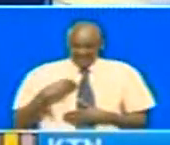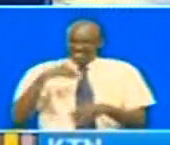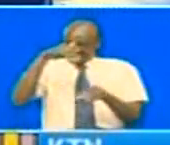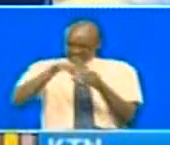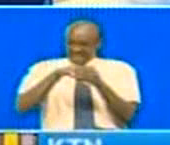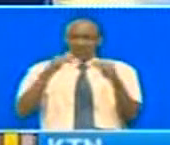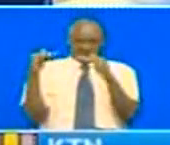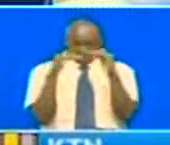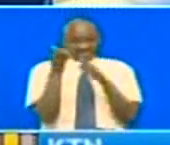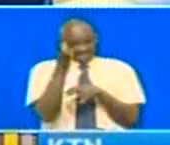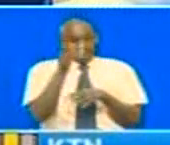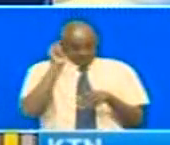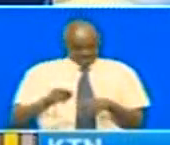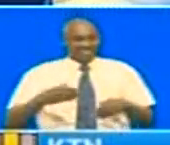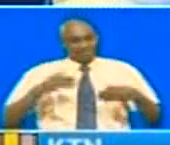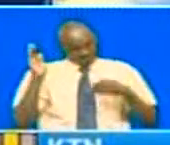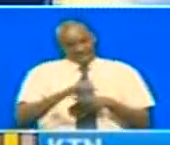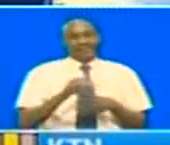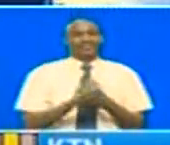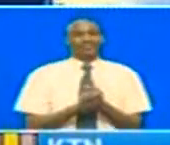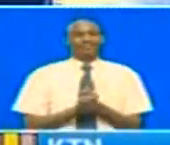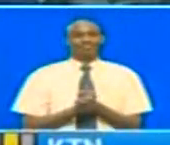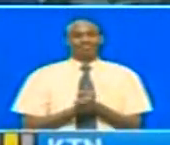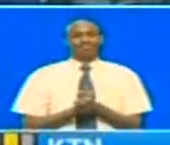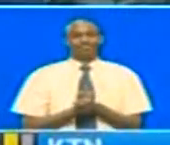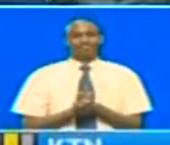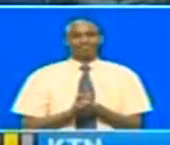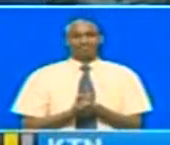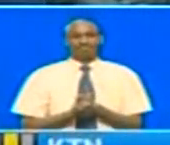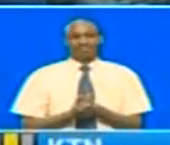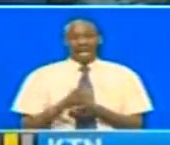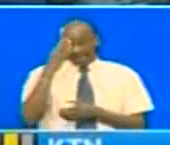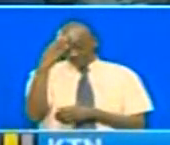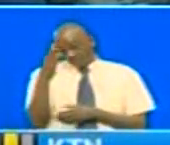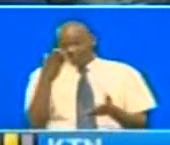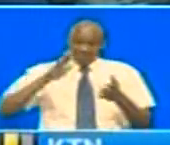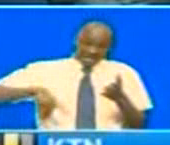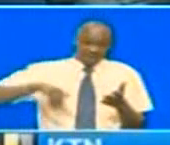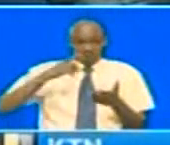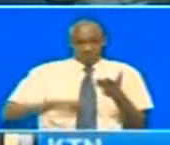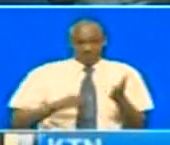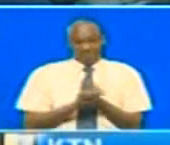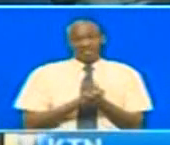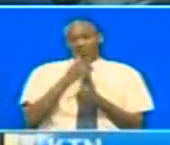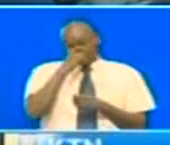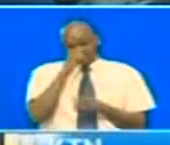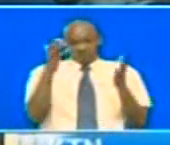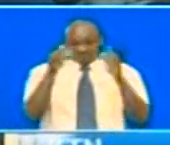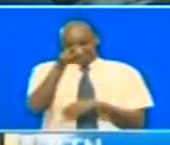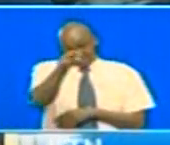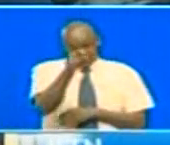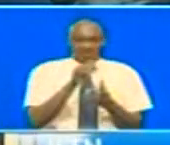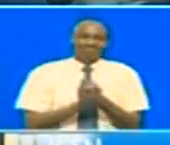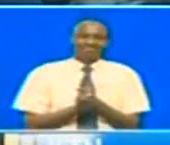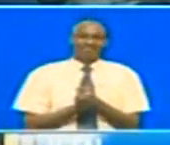democracy in the party is restored. I don't know if it's late, but I wish to congratulate you on